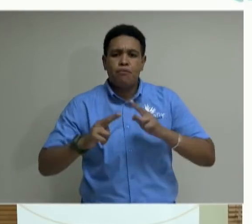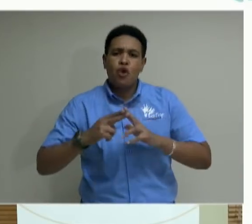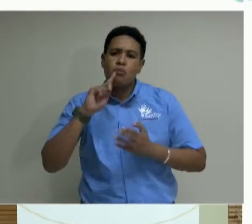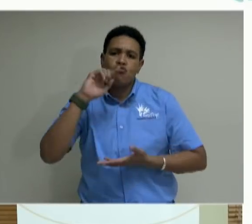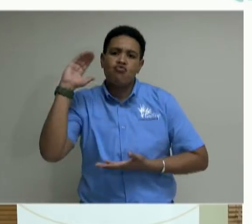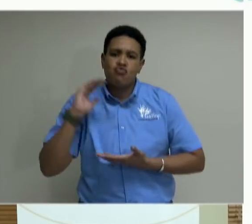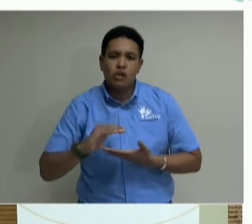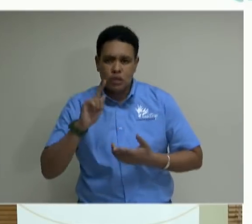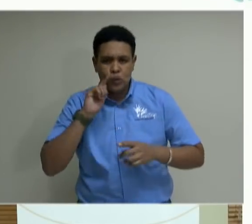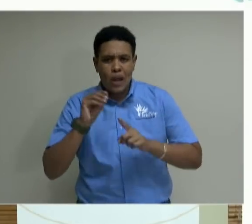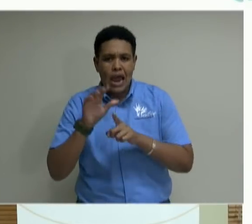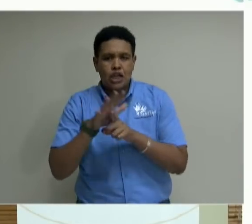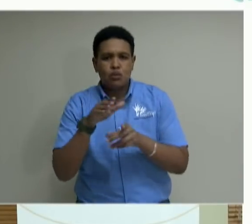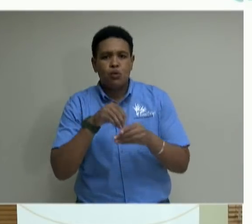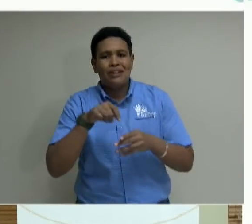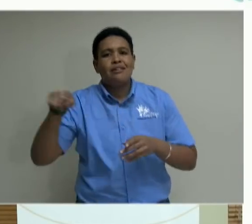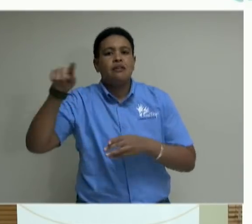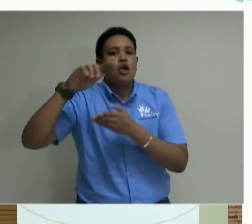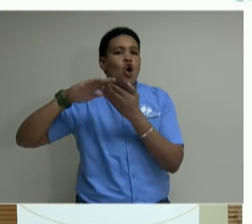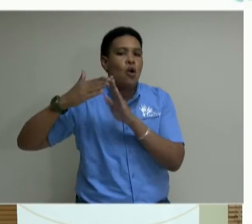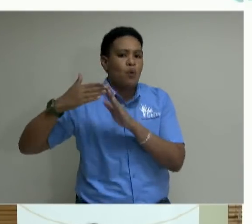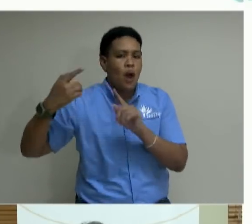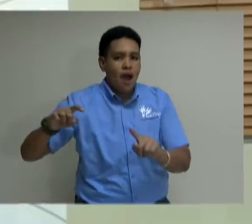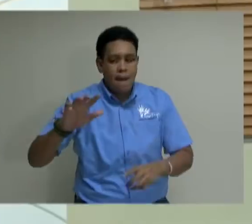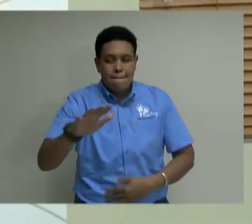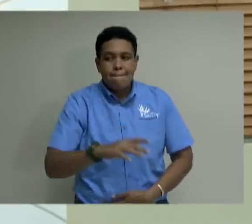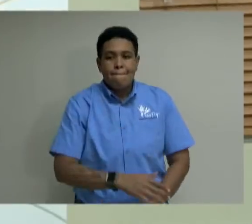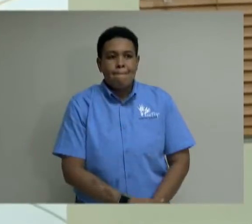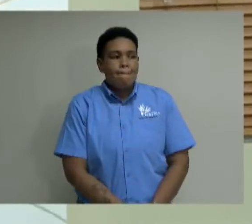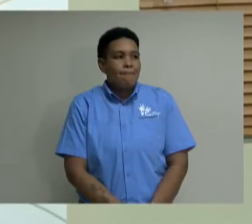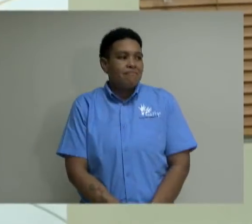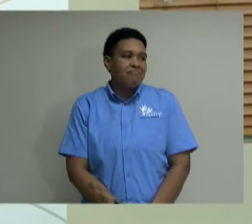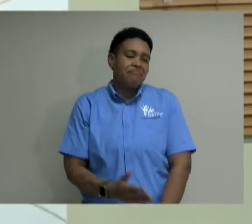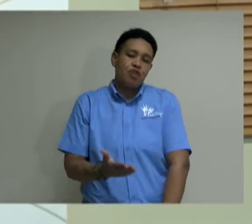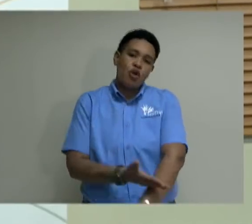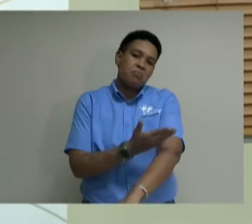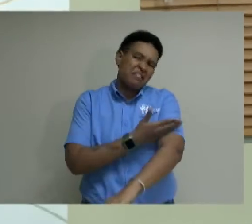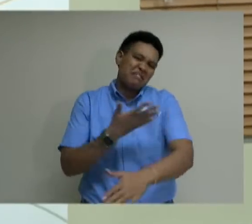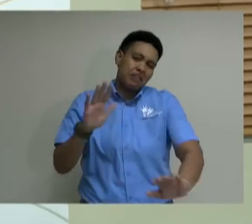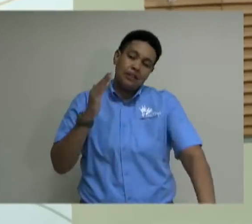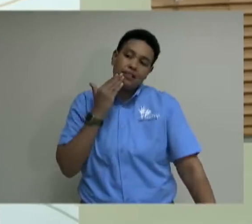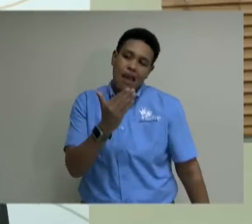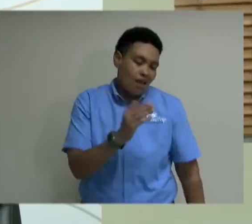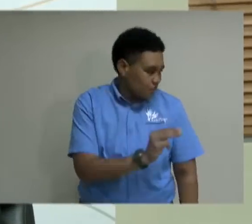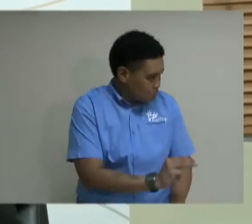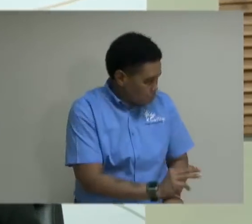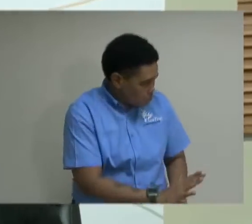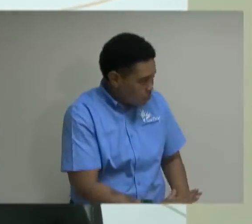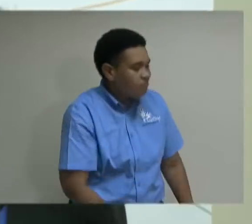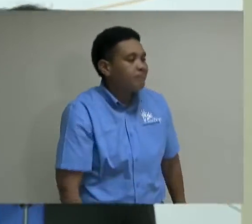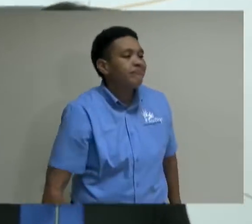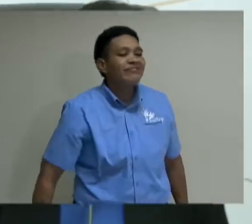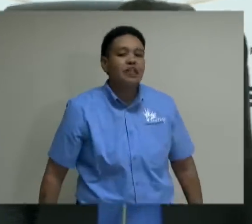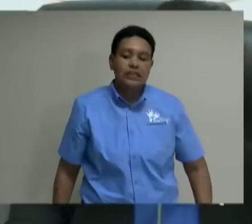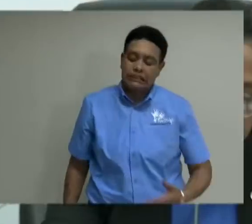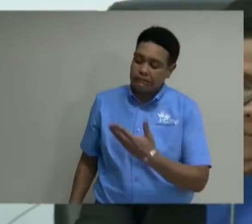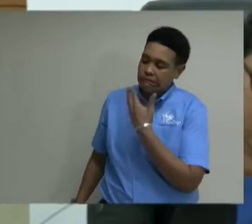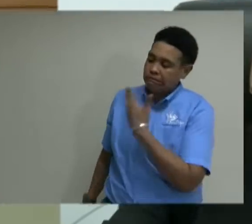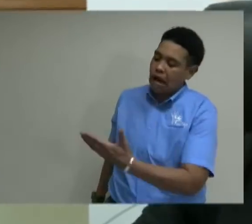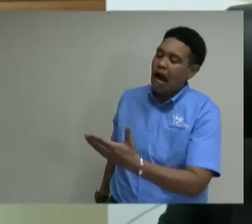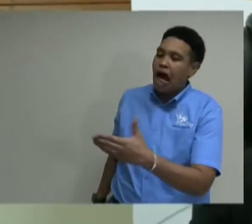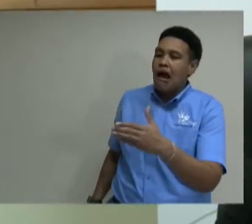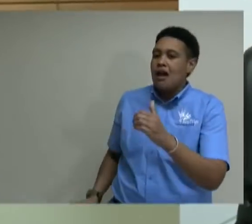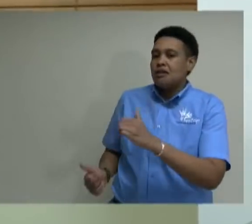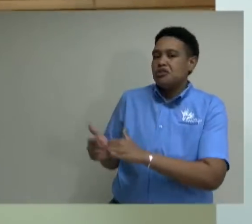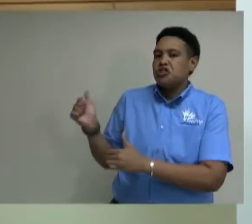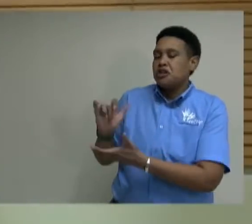to reduce exposure within these communities. That's the update. Thank you, Minister. Thank you, thank you very much, CMO.